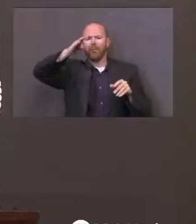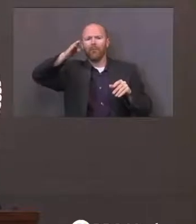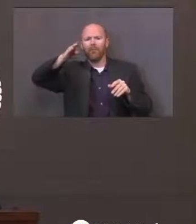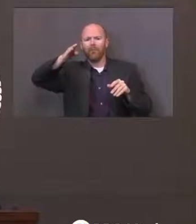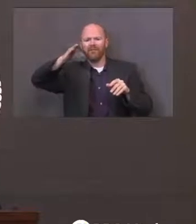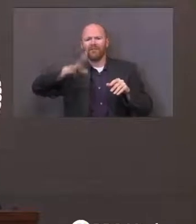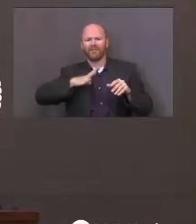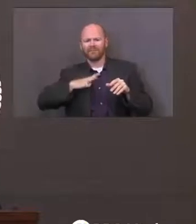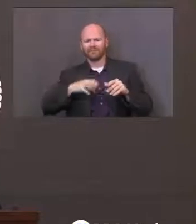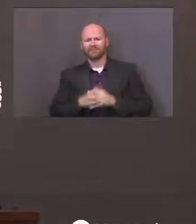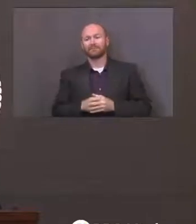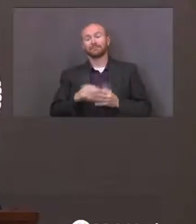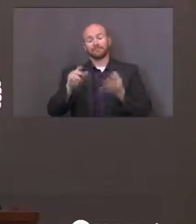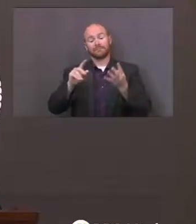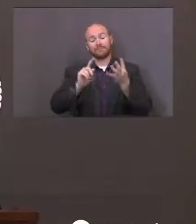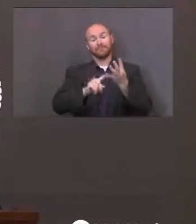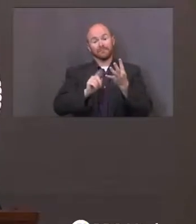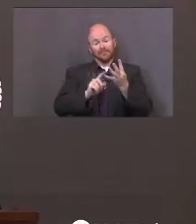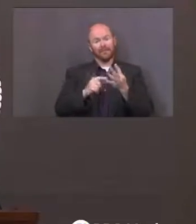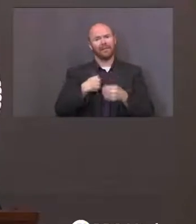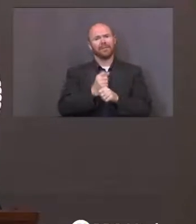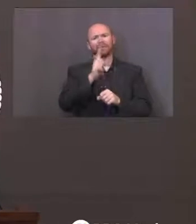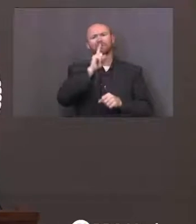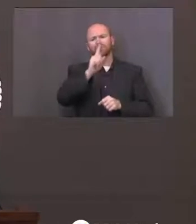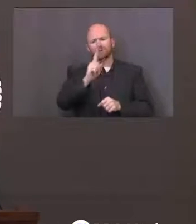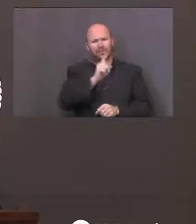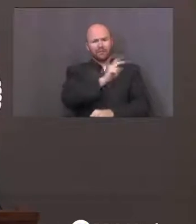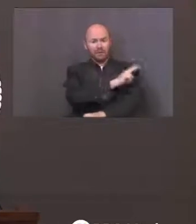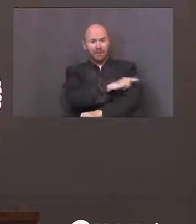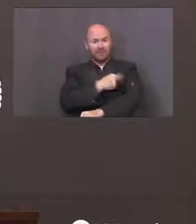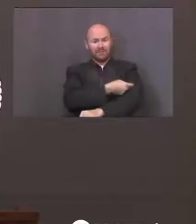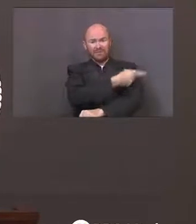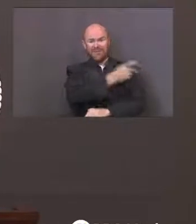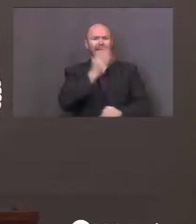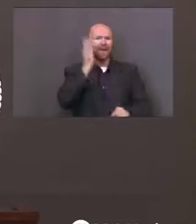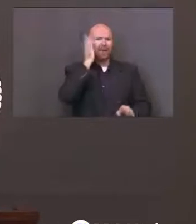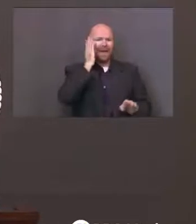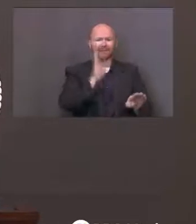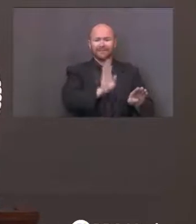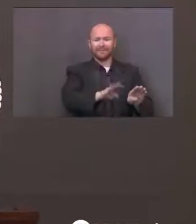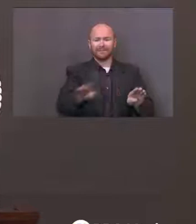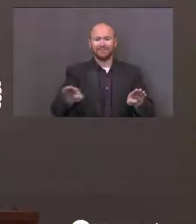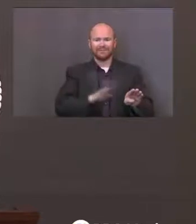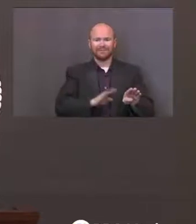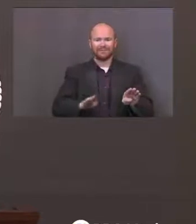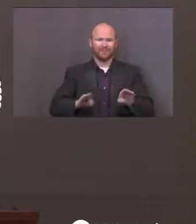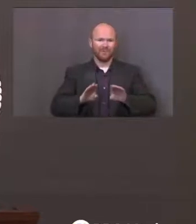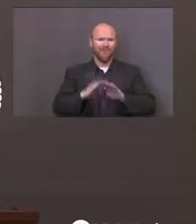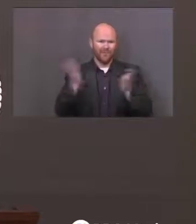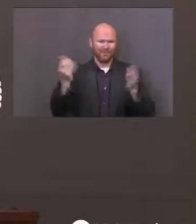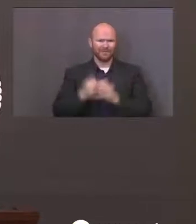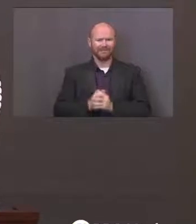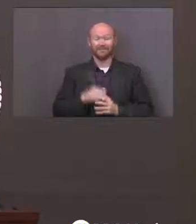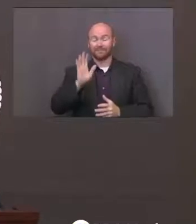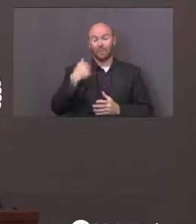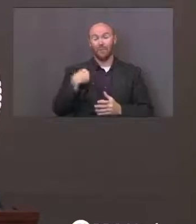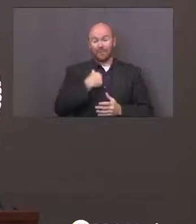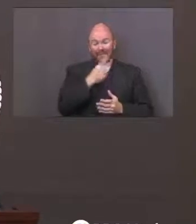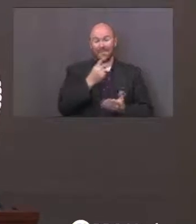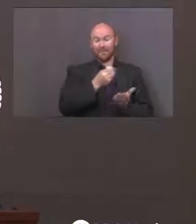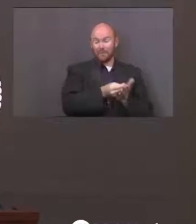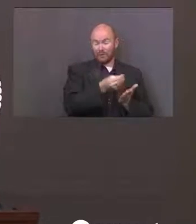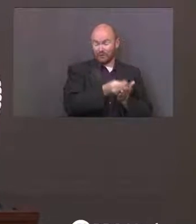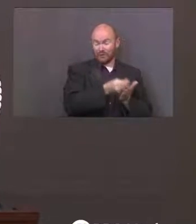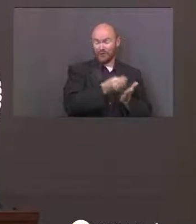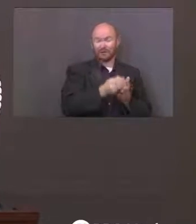bed space. And we've been really very good at that. In the purchasing of our PPEs, again, we, under